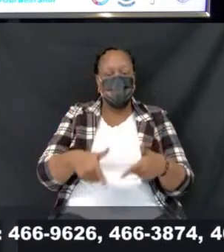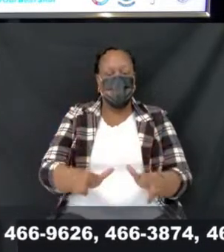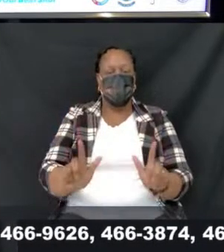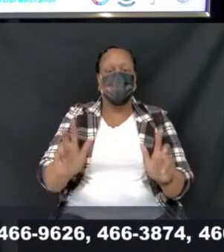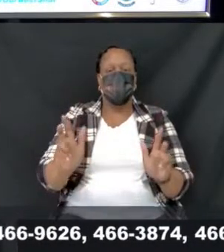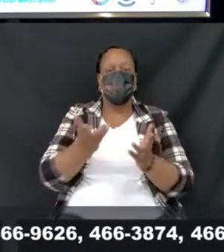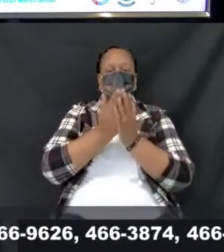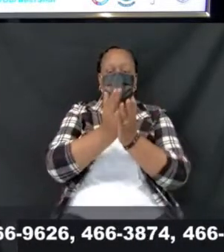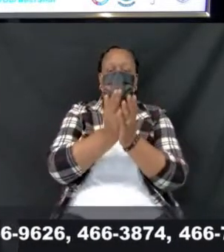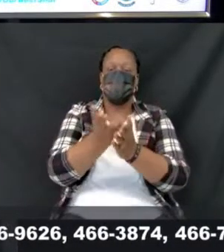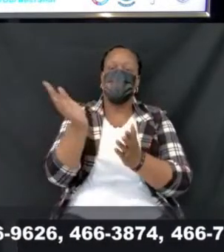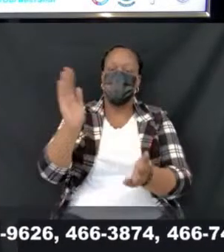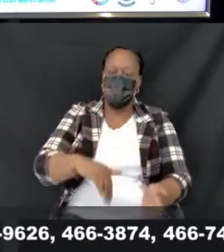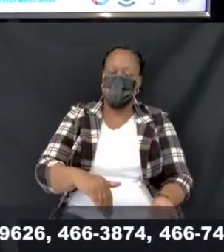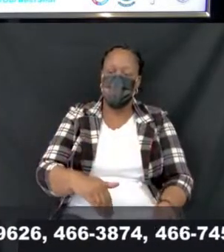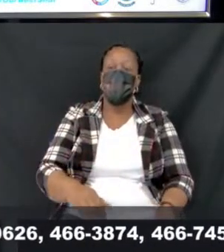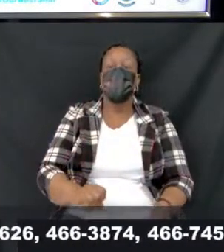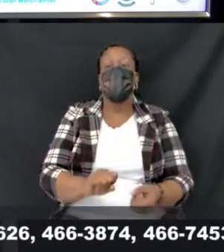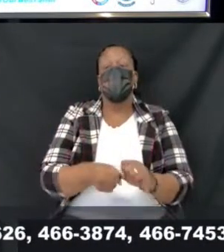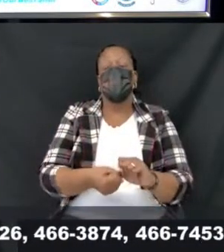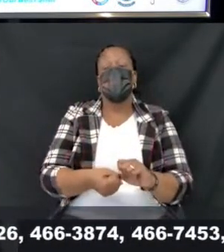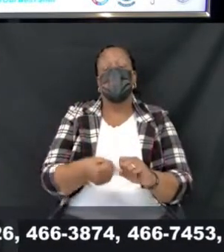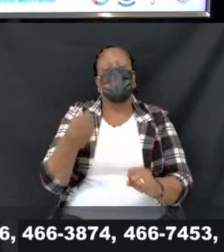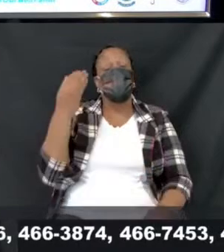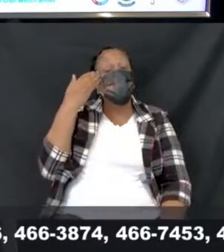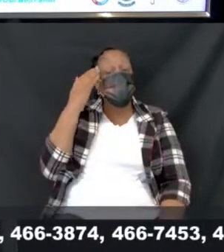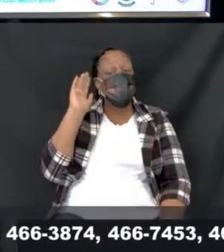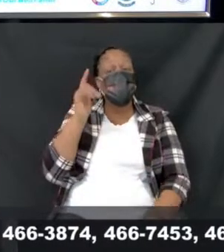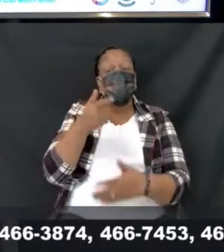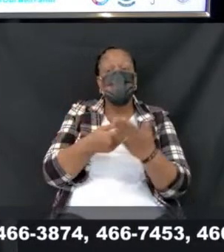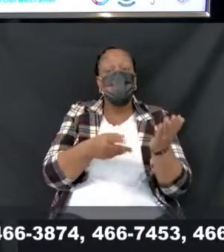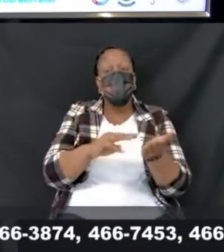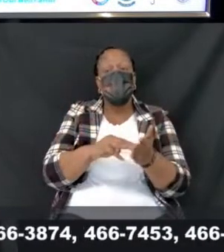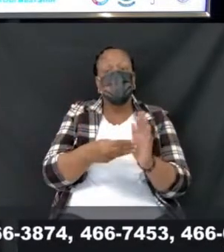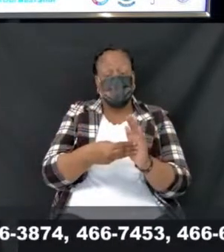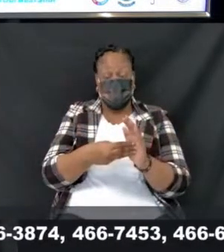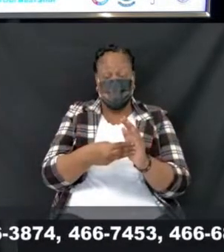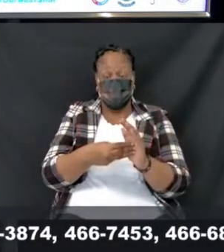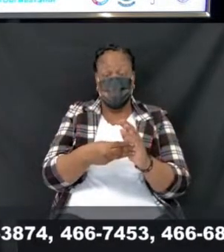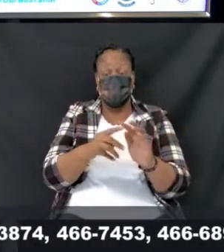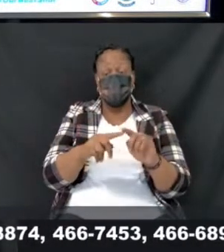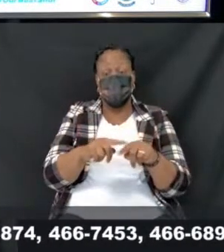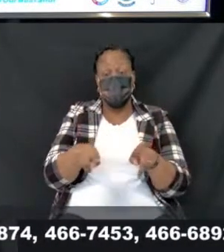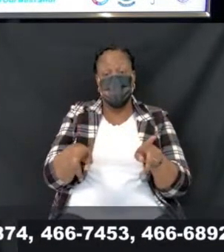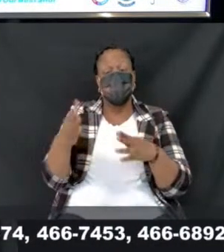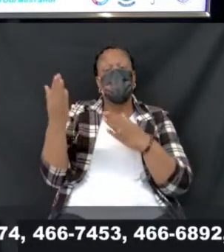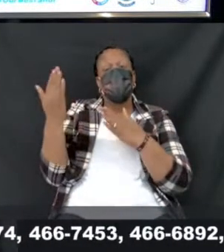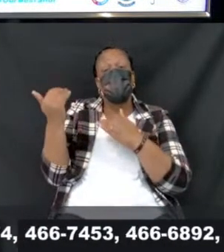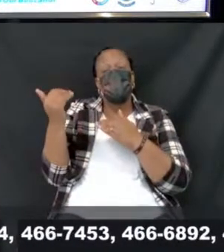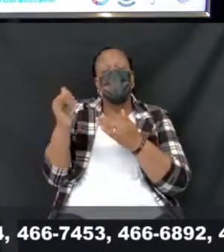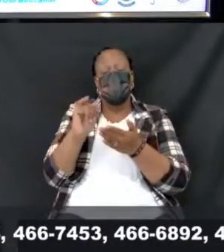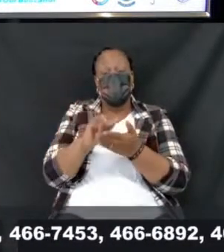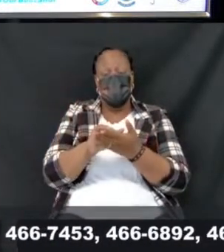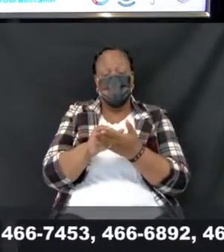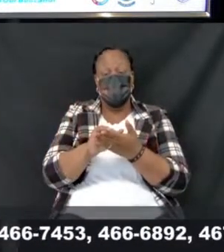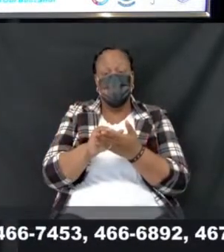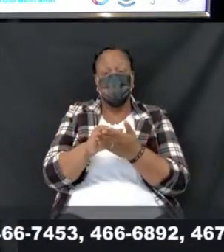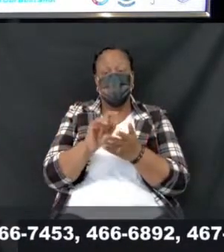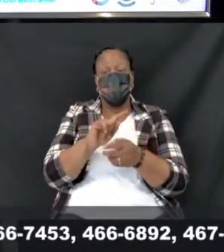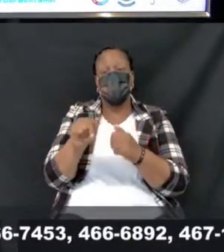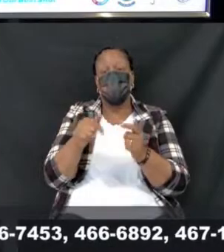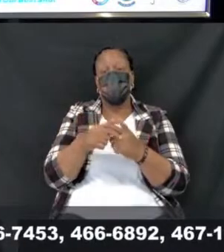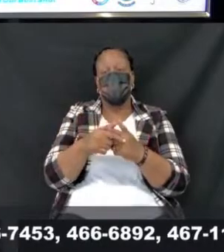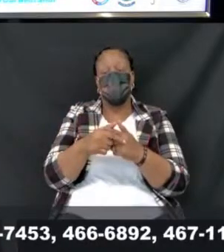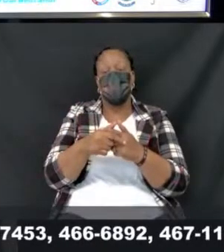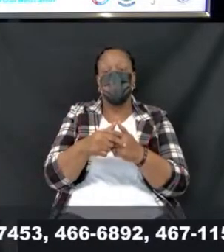threshold in your country. So with that, we are hopeful that by the time the medical team comes